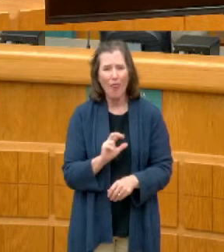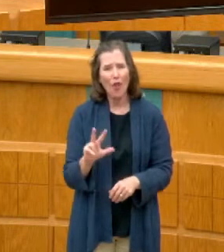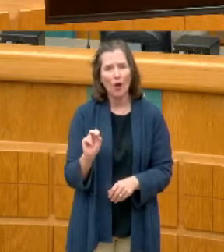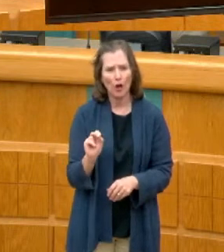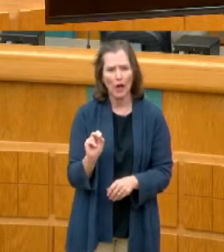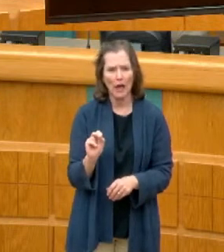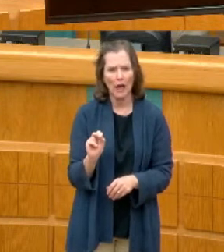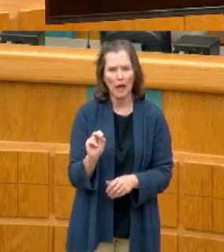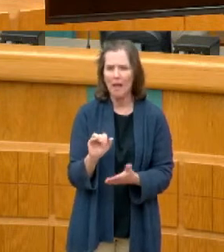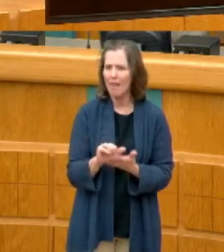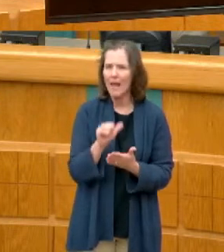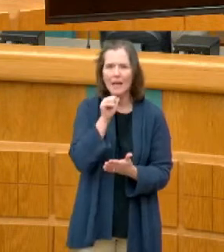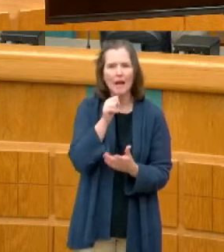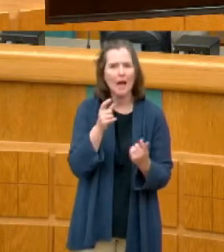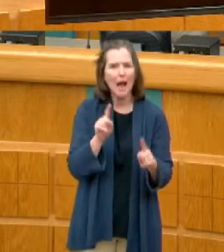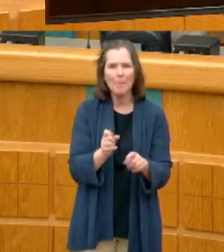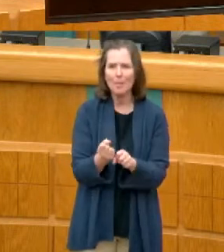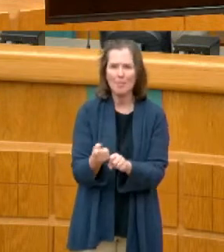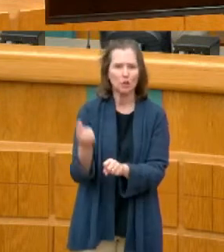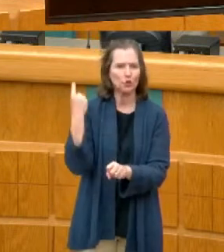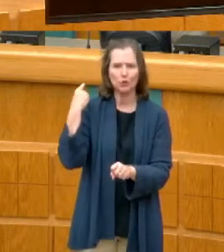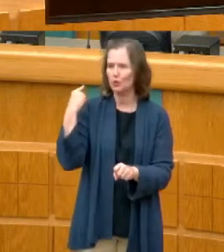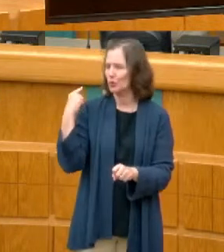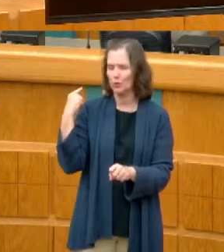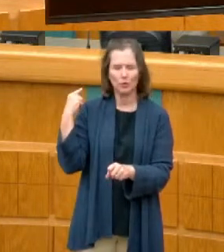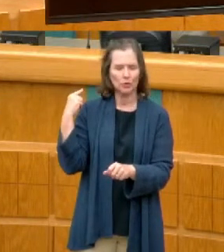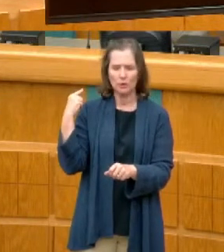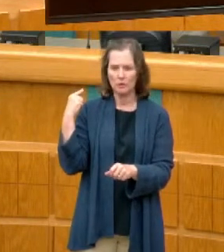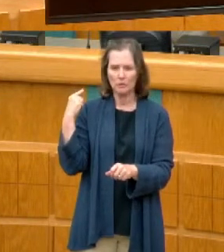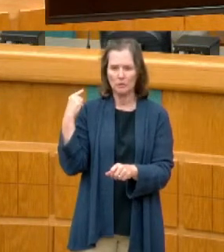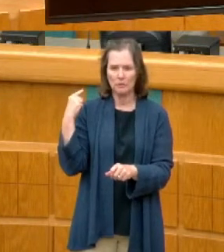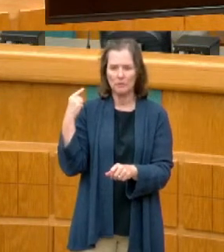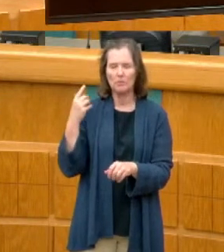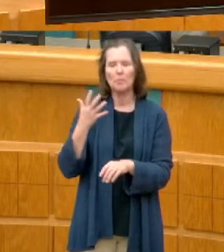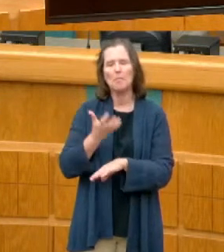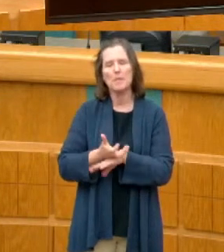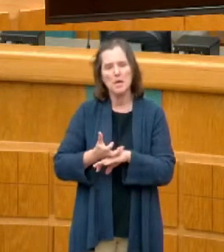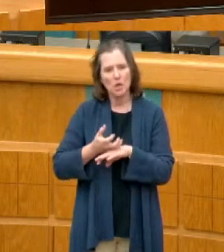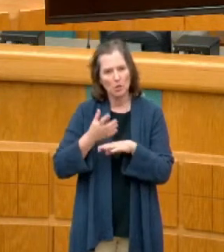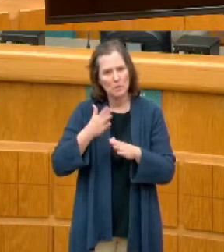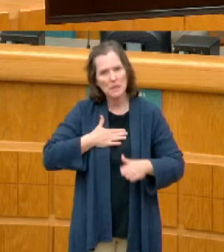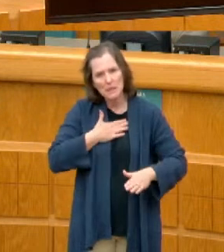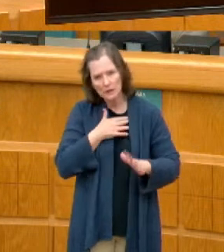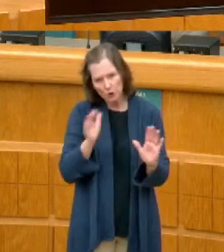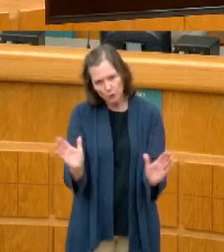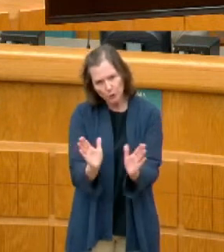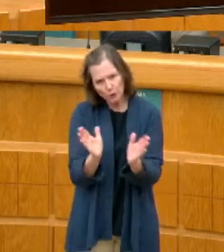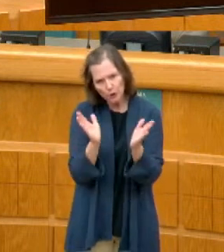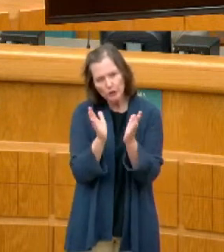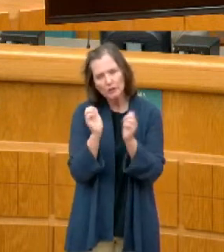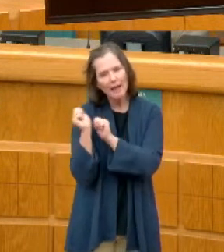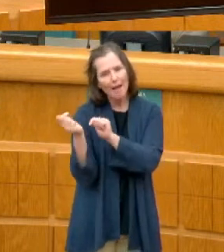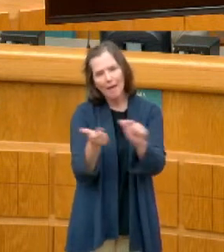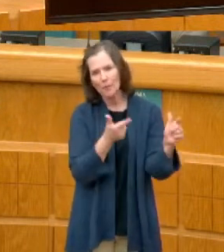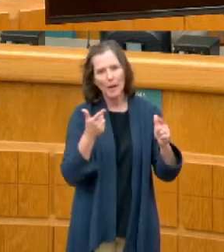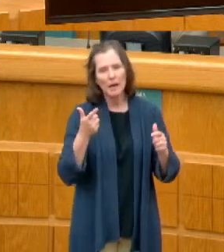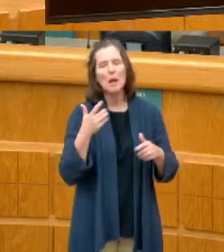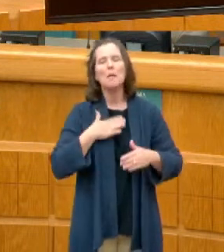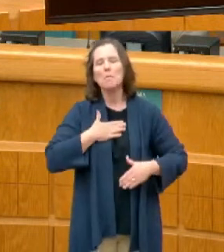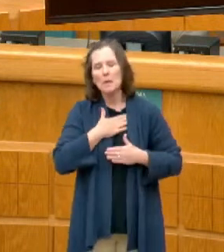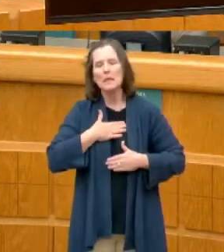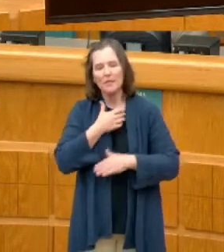We implore you, everybody, I echo what everybody has said, whether it's the mayor, the judge, all the healthcare leaders, please get a